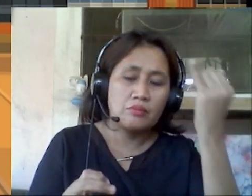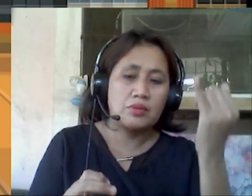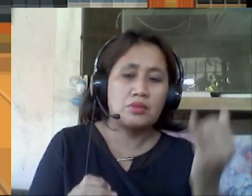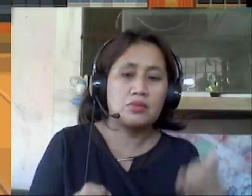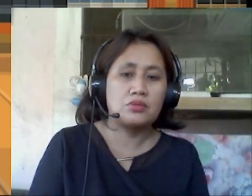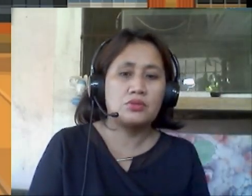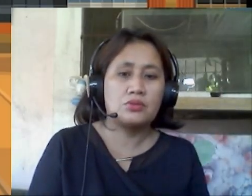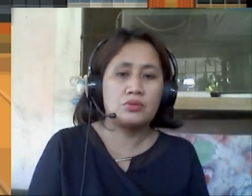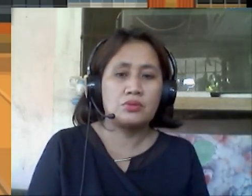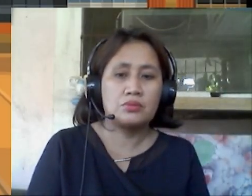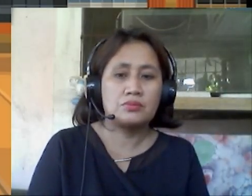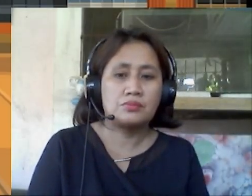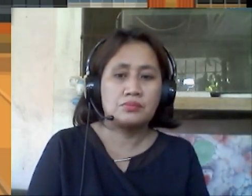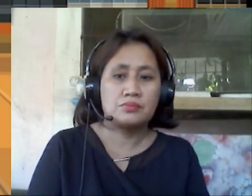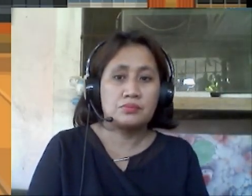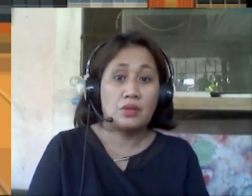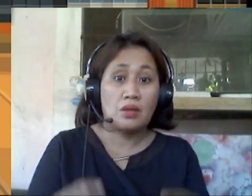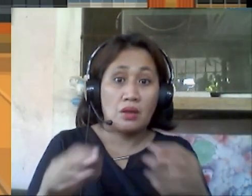example.